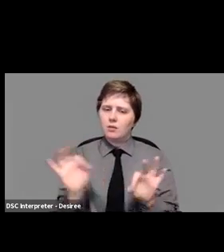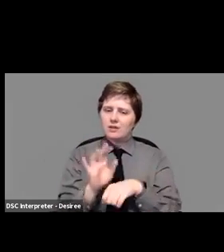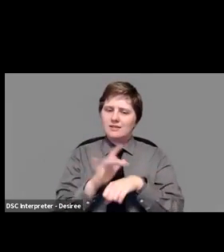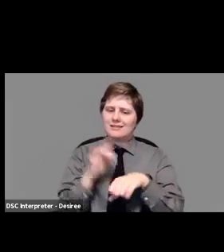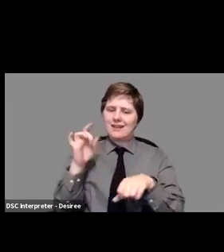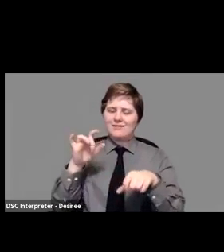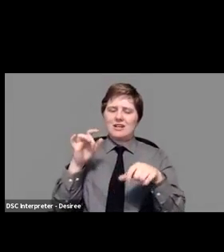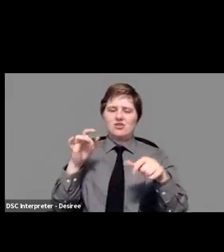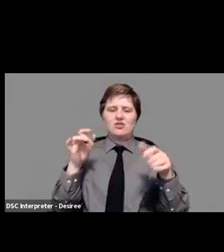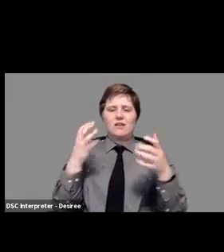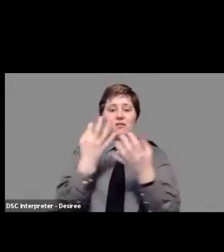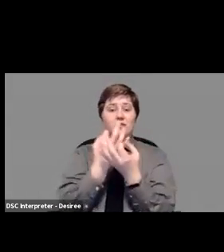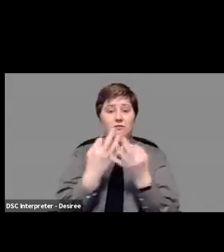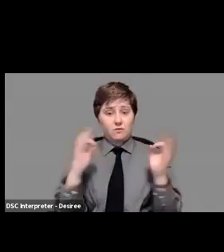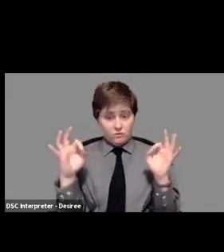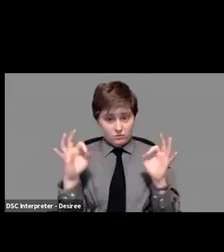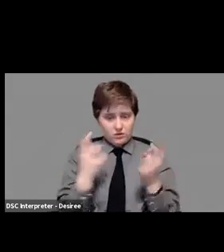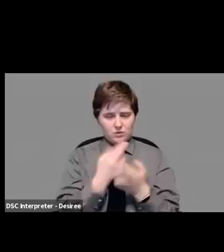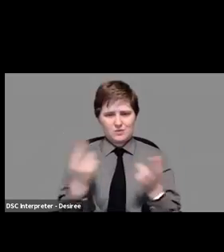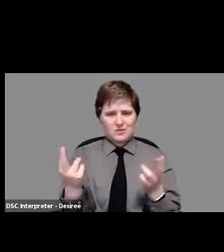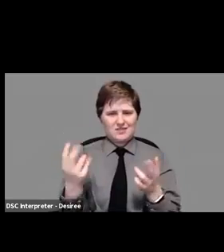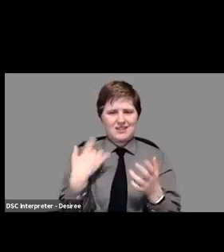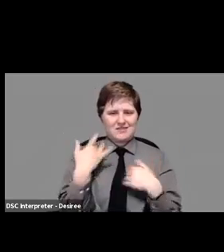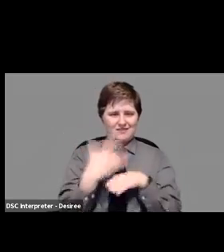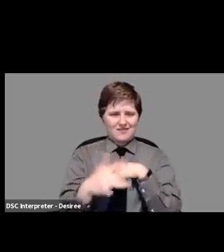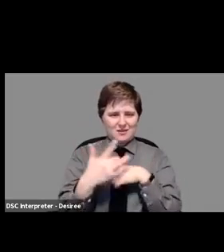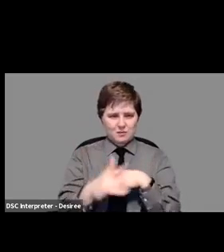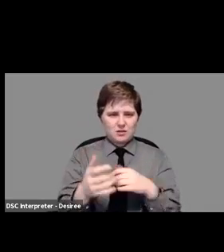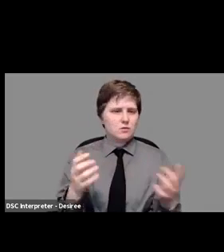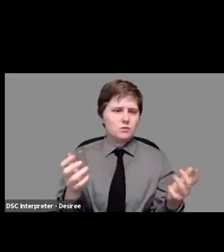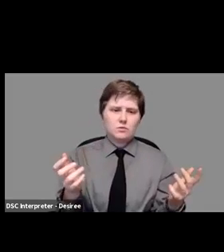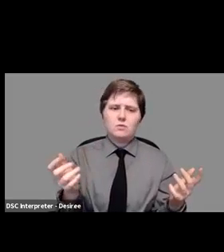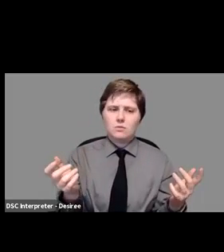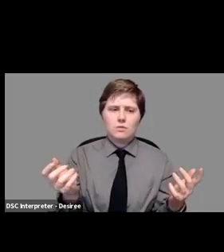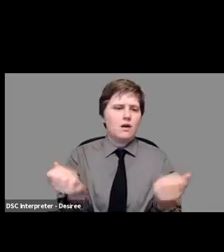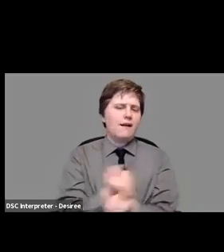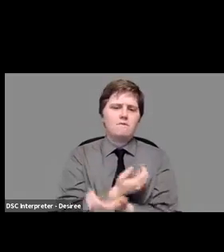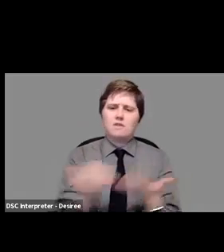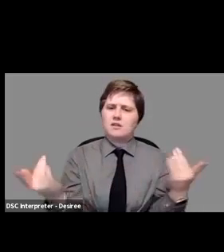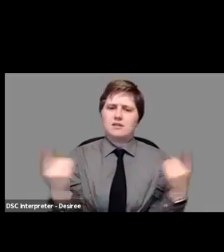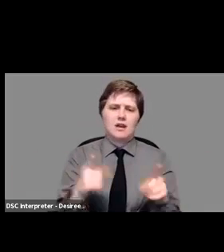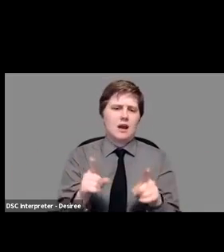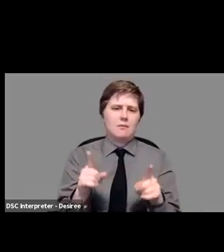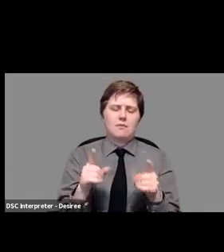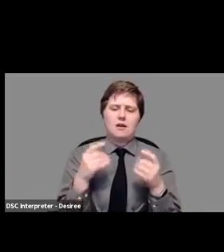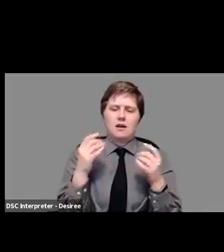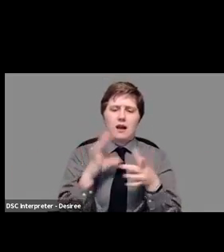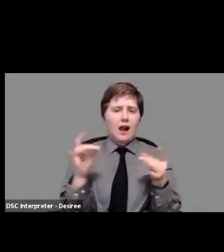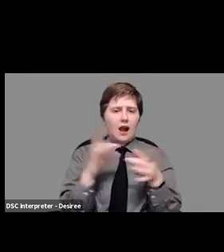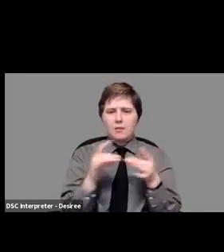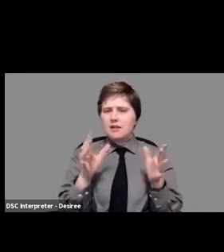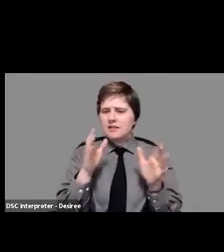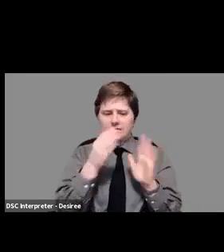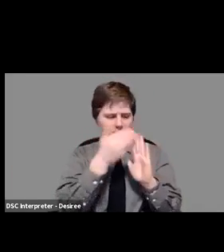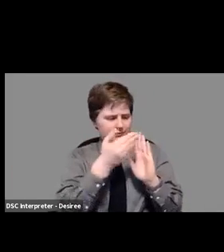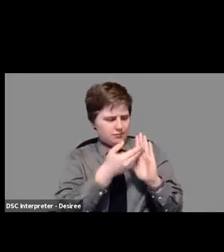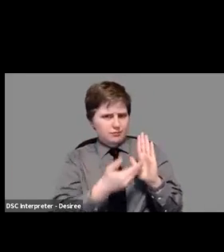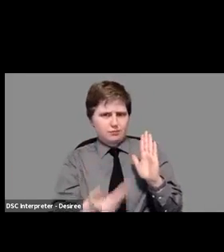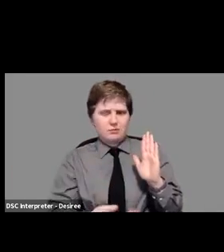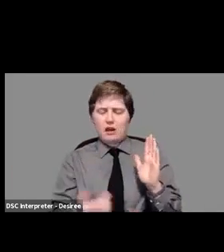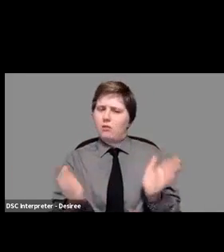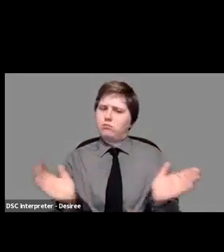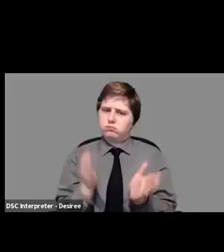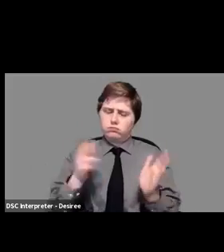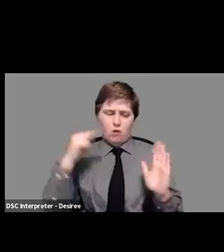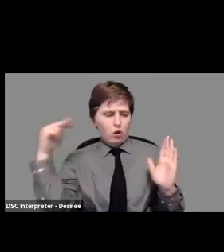advantage of the free resources that are available. So everything's happening in this comment section. So I encourage you guys to take